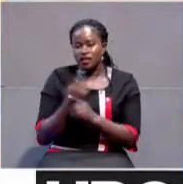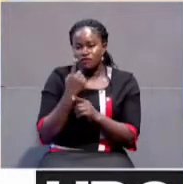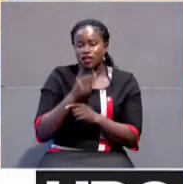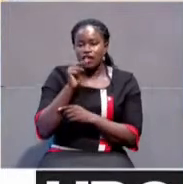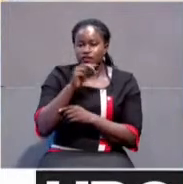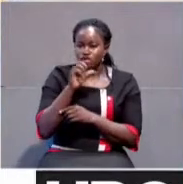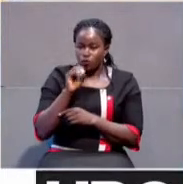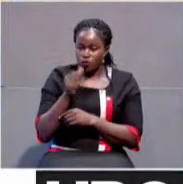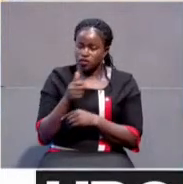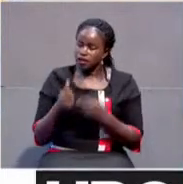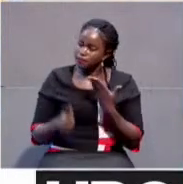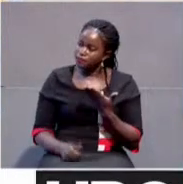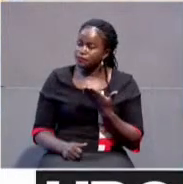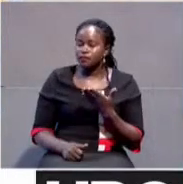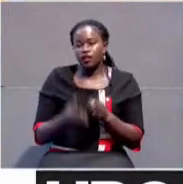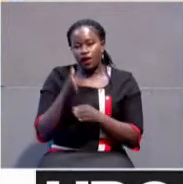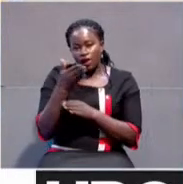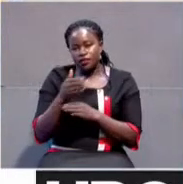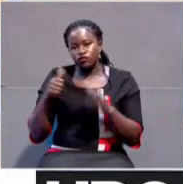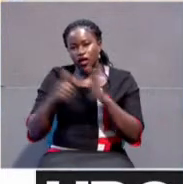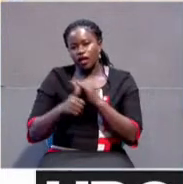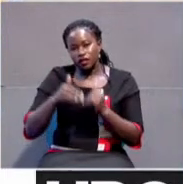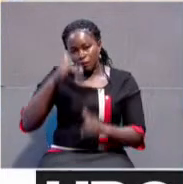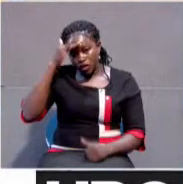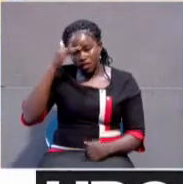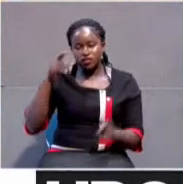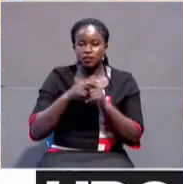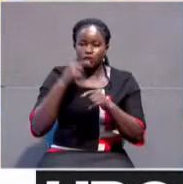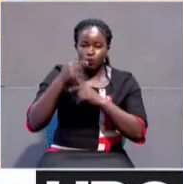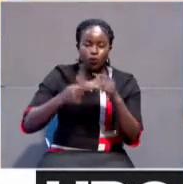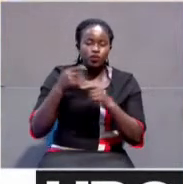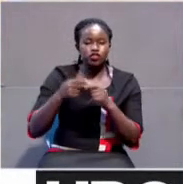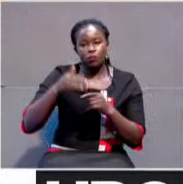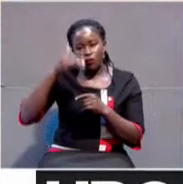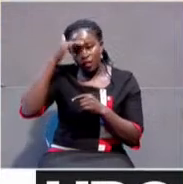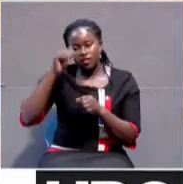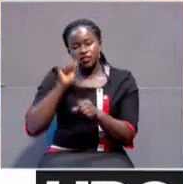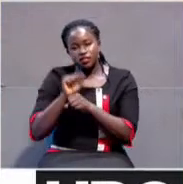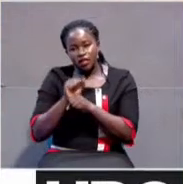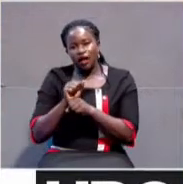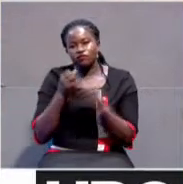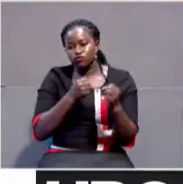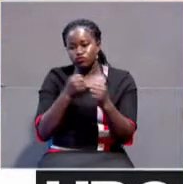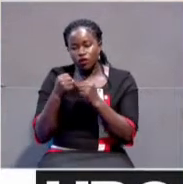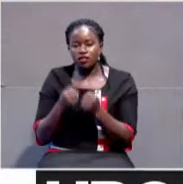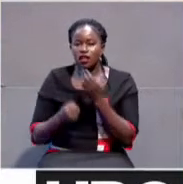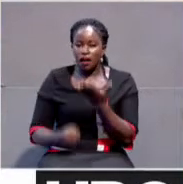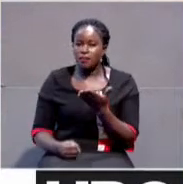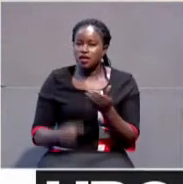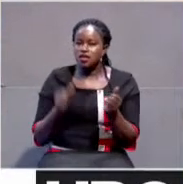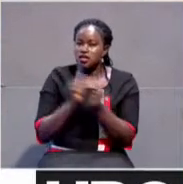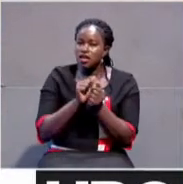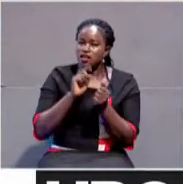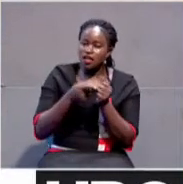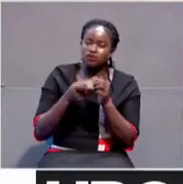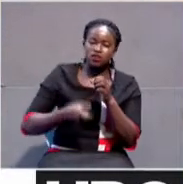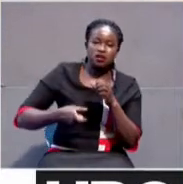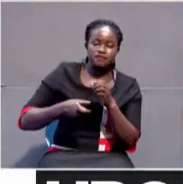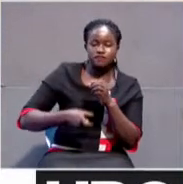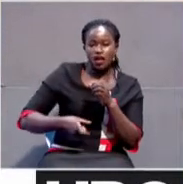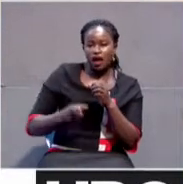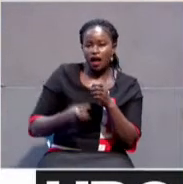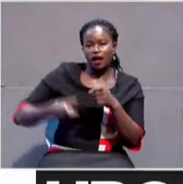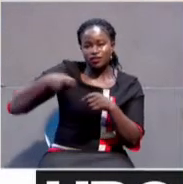14,207 NGOs. The ministry under police has also boasted of increased police staff strength by 10,000 additional